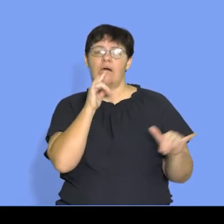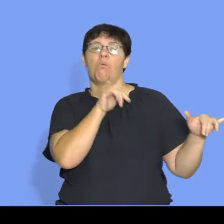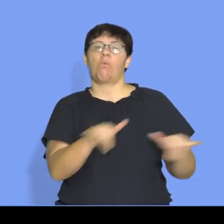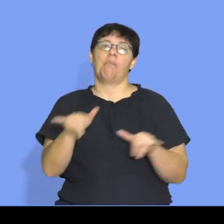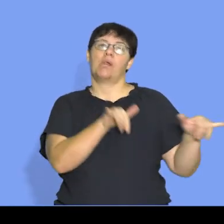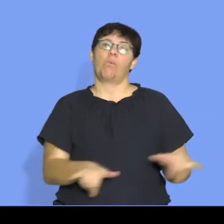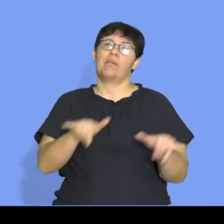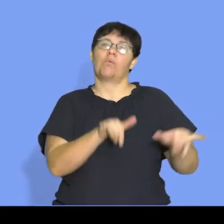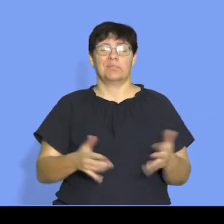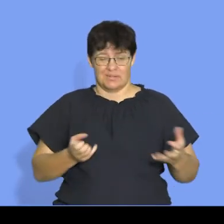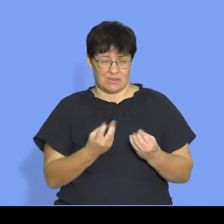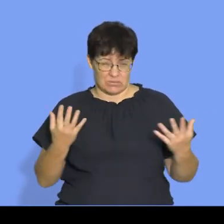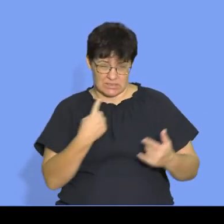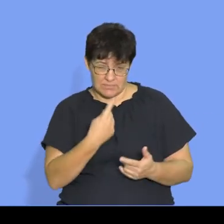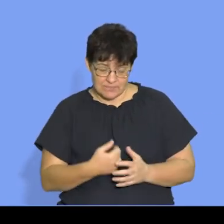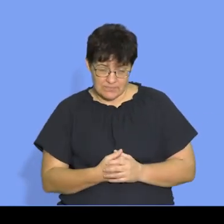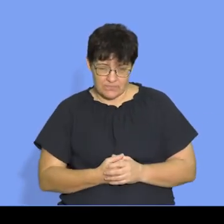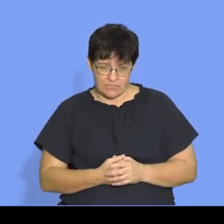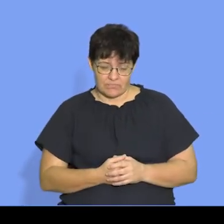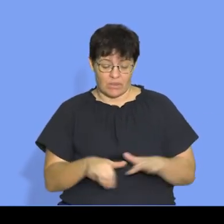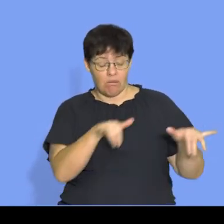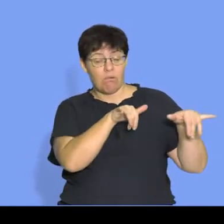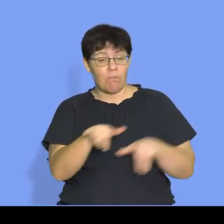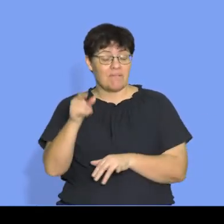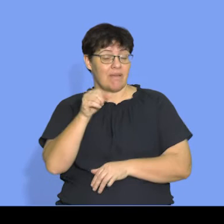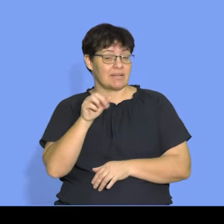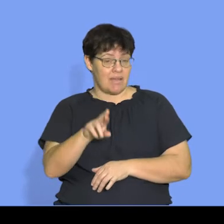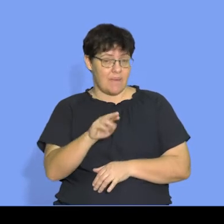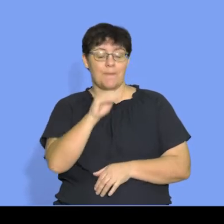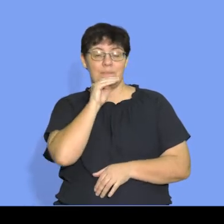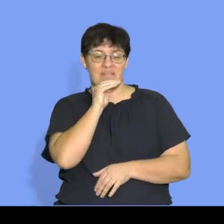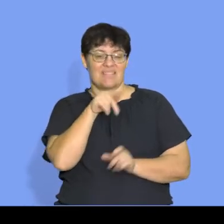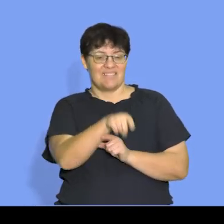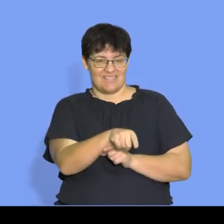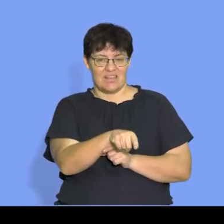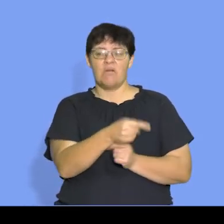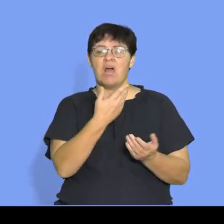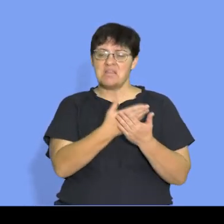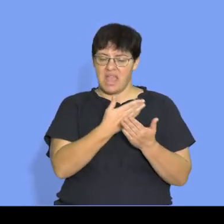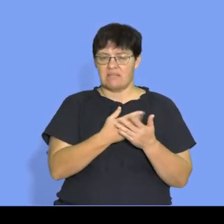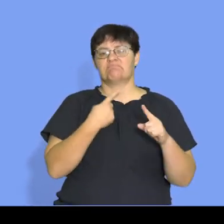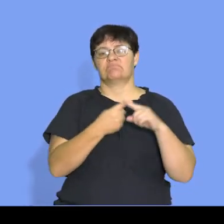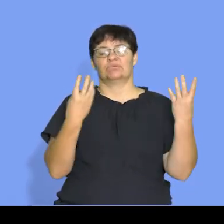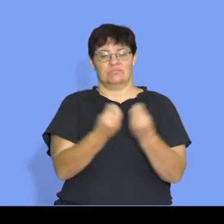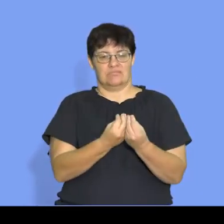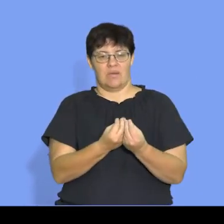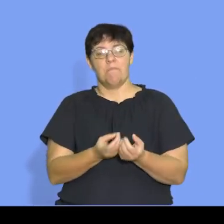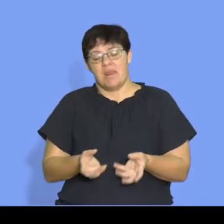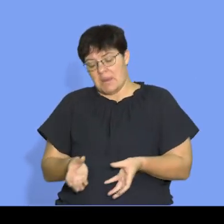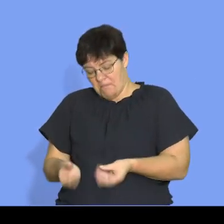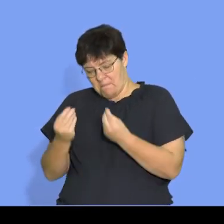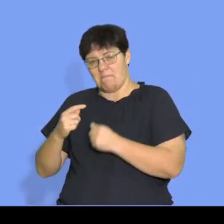Anyways, so a common factor is when factors are members we can multiply together to get another number,